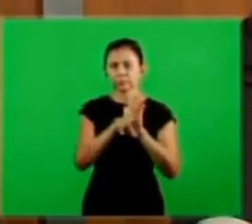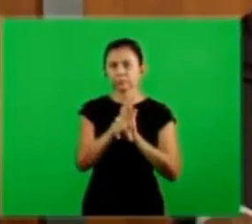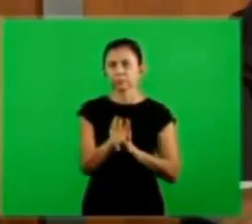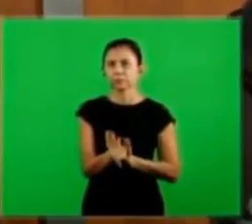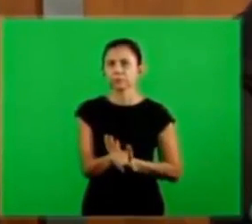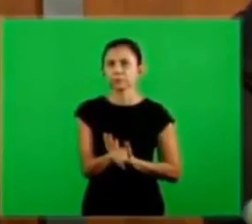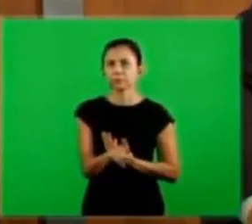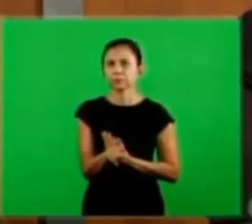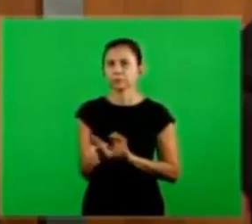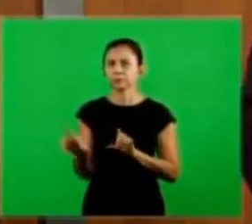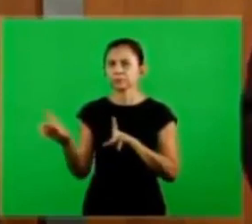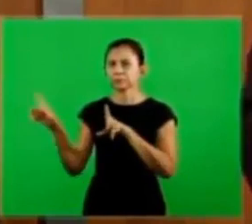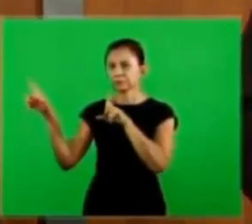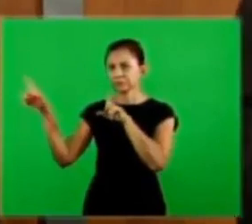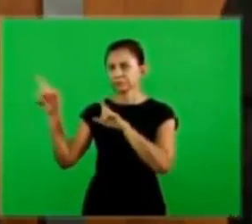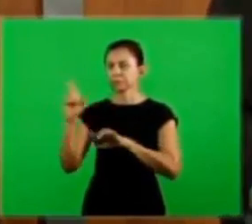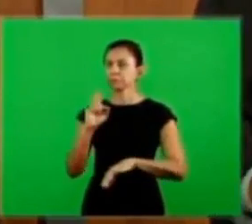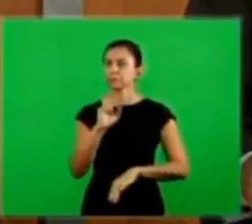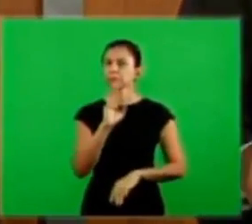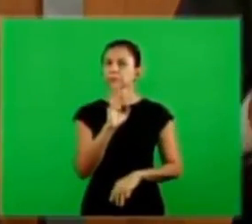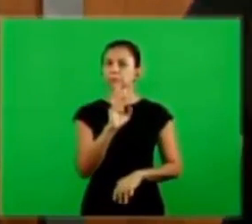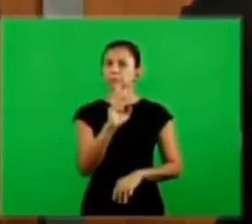So our question was,